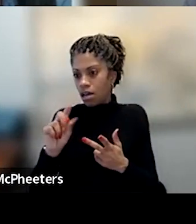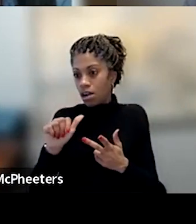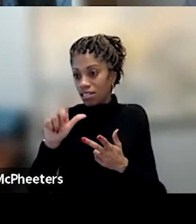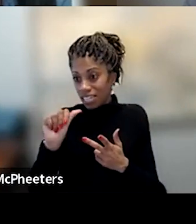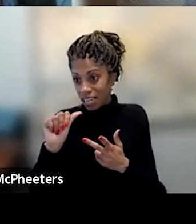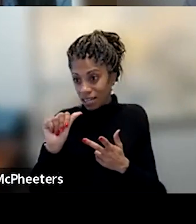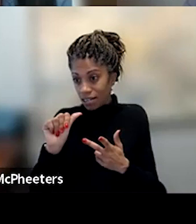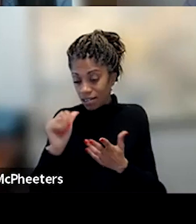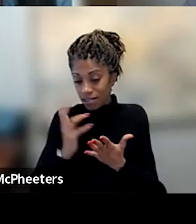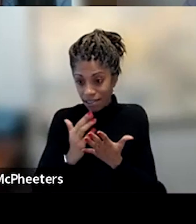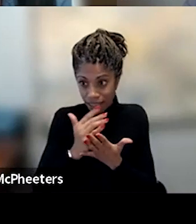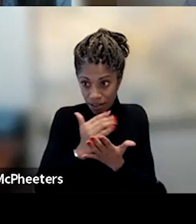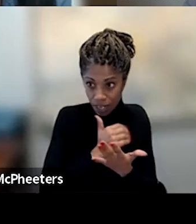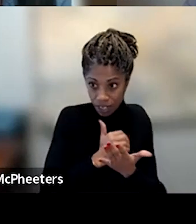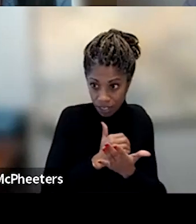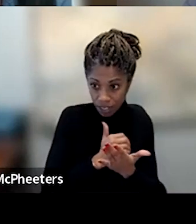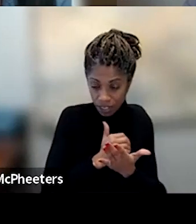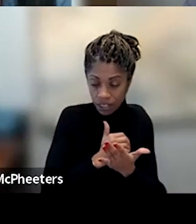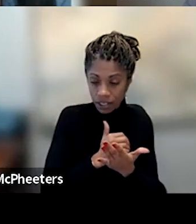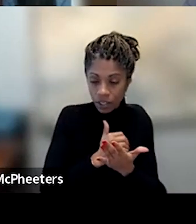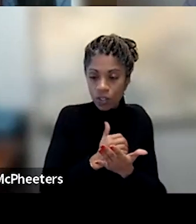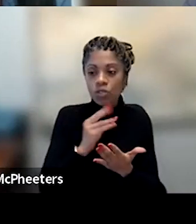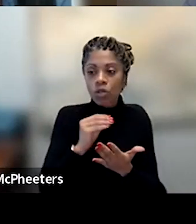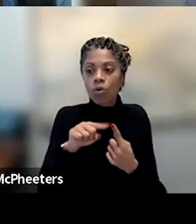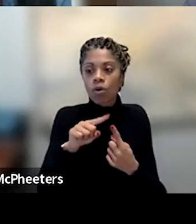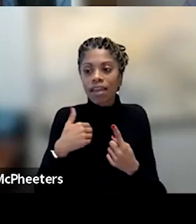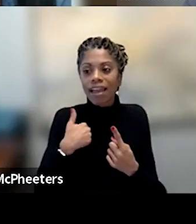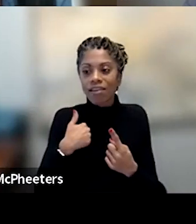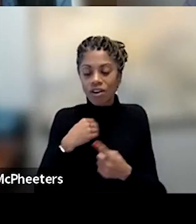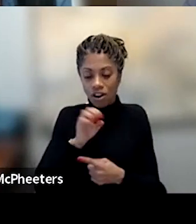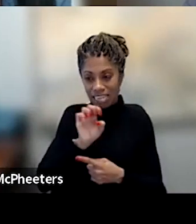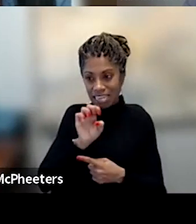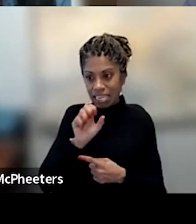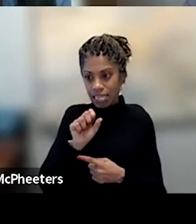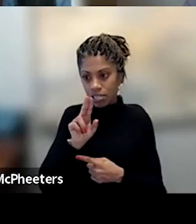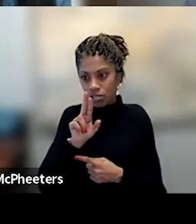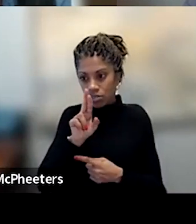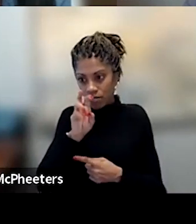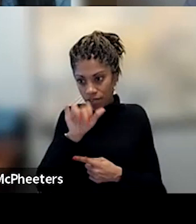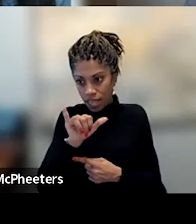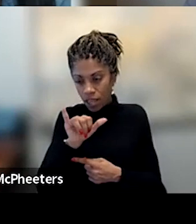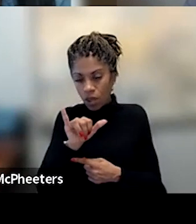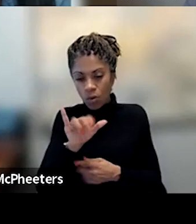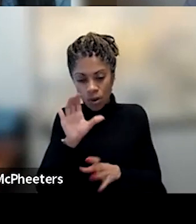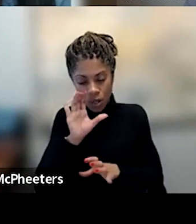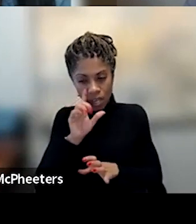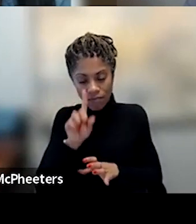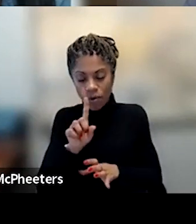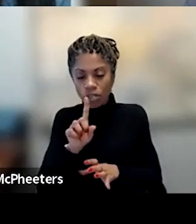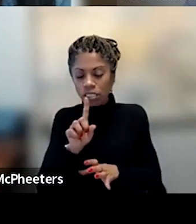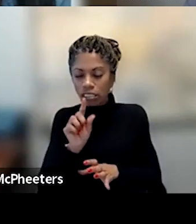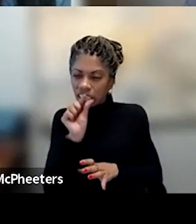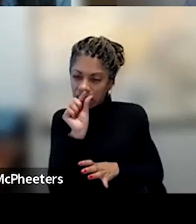management so that when we do our CEP survey, we are looking for even the nuances within very